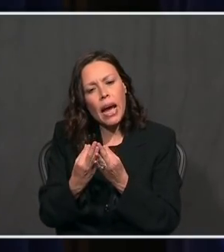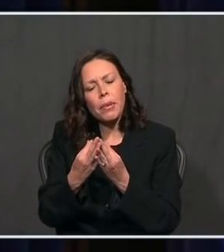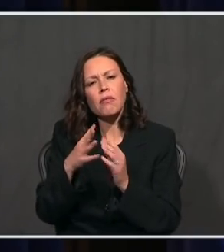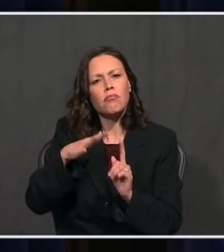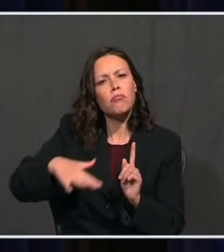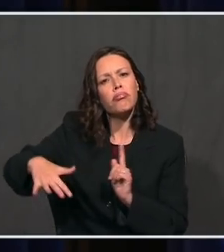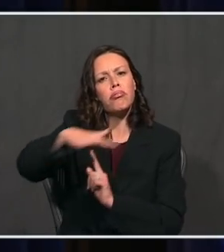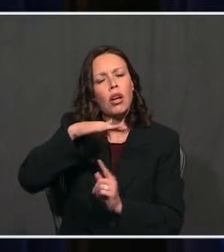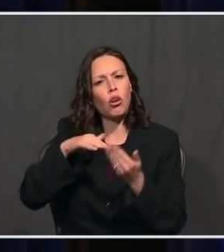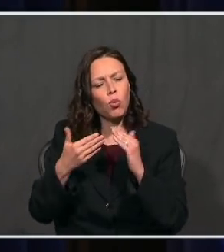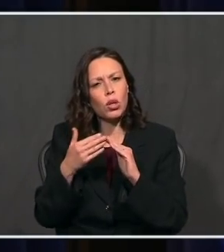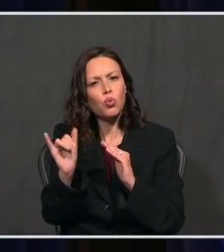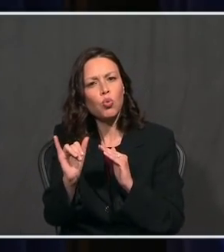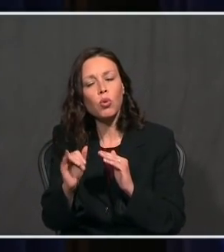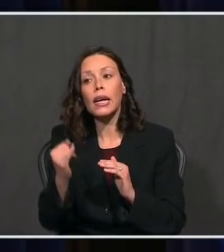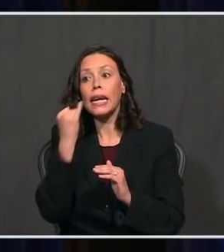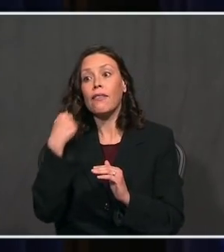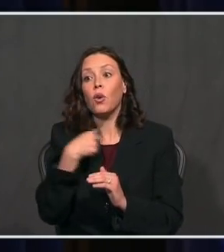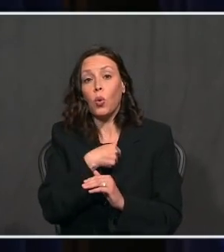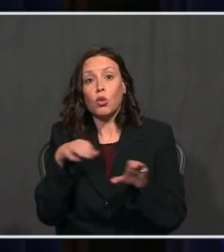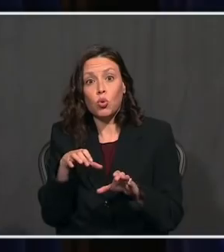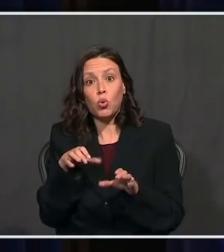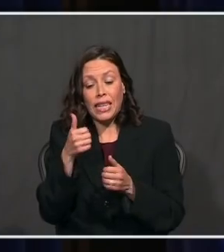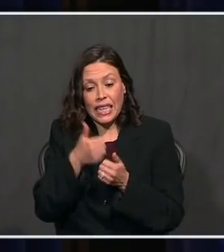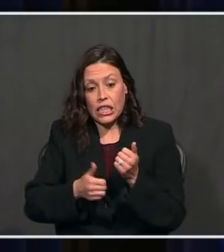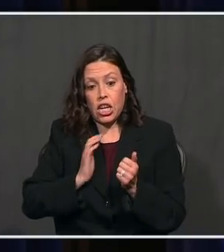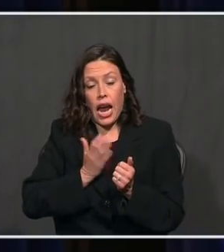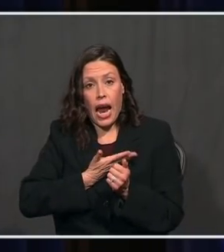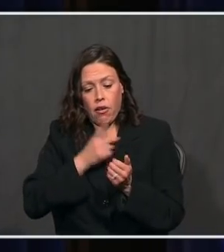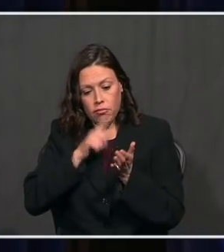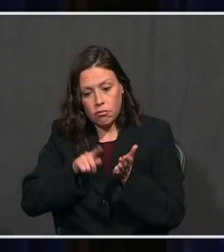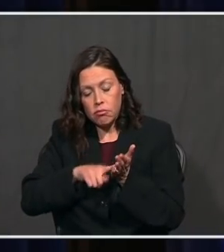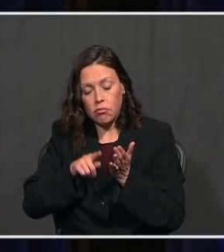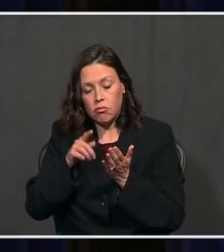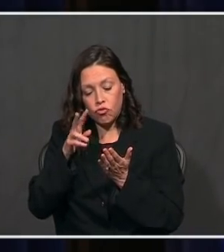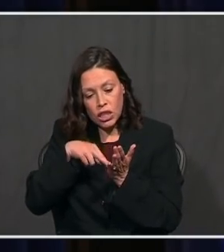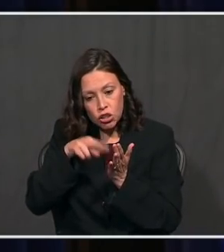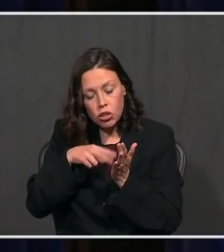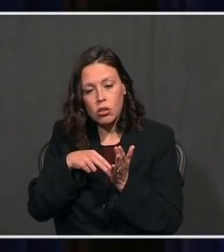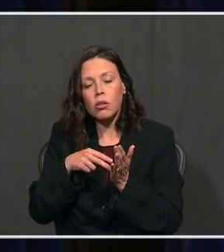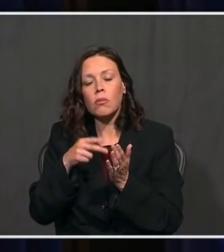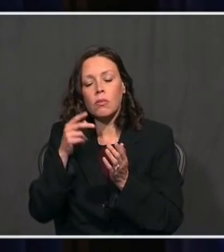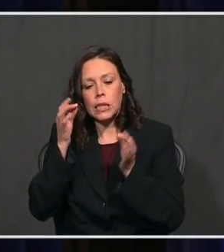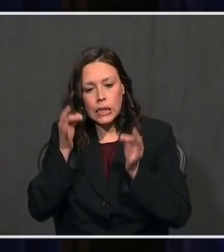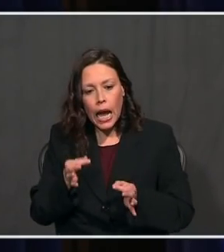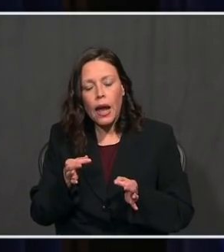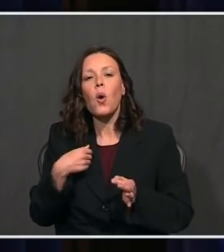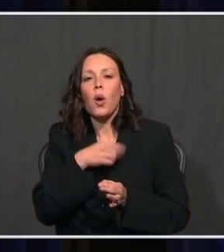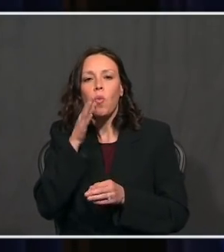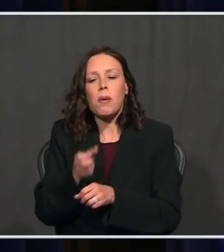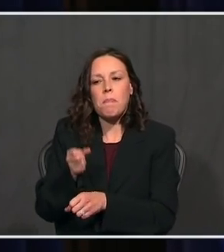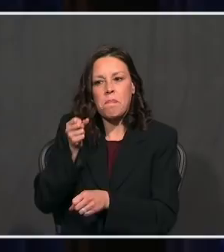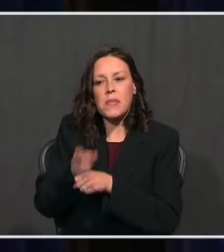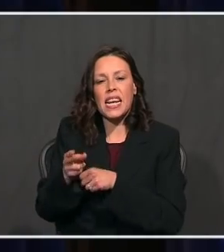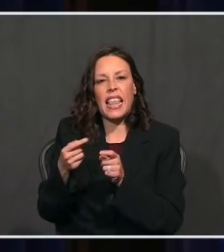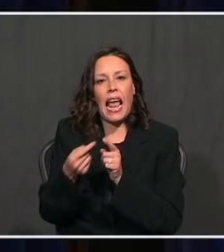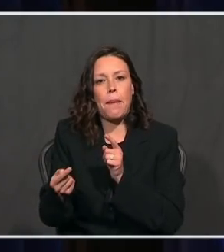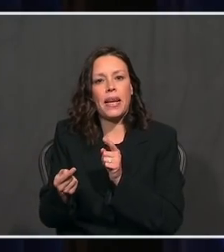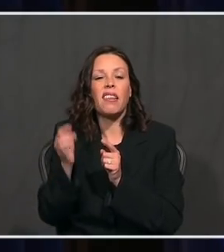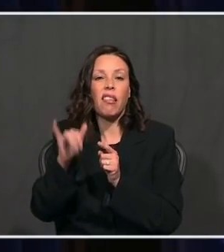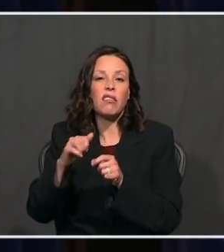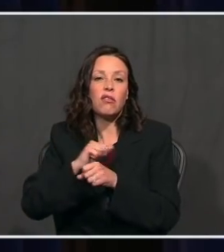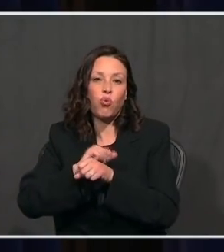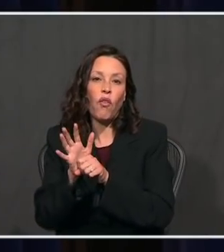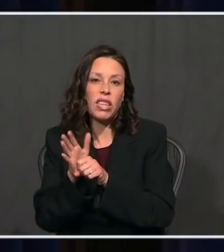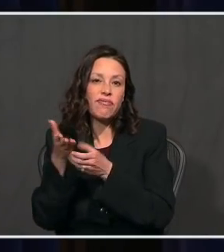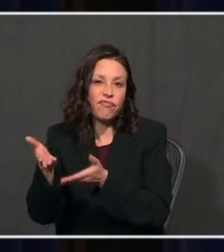community, right? And if we do that, we will be successful and we will defeat, right, the enemy, which is